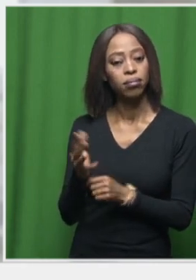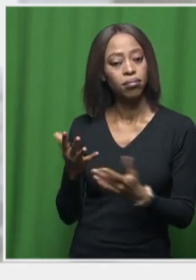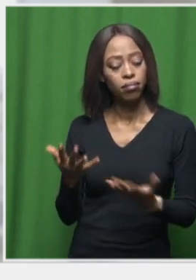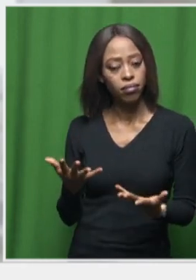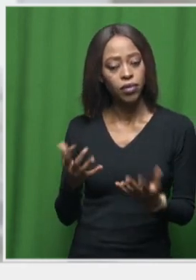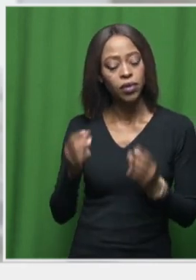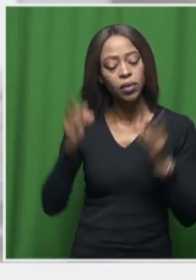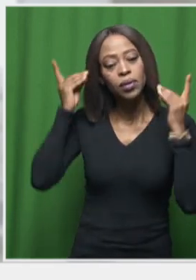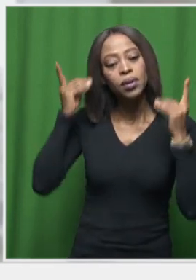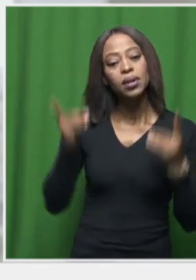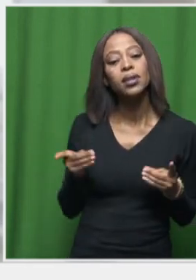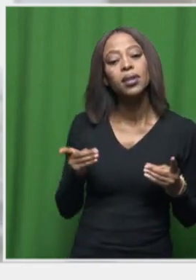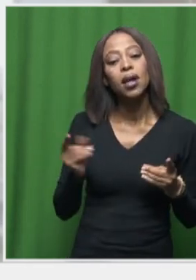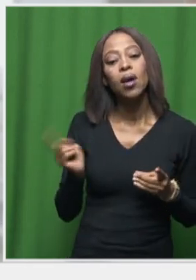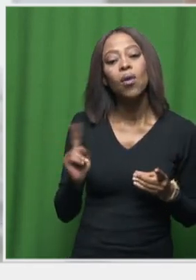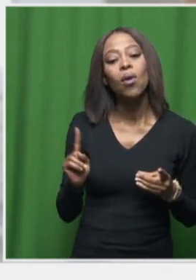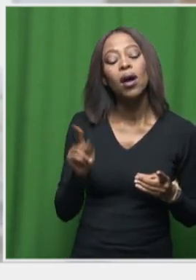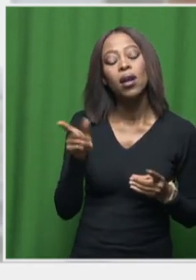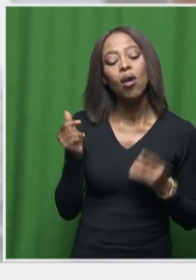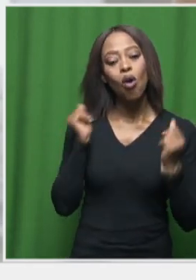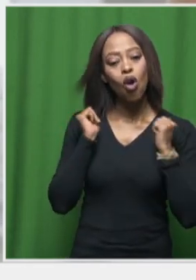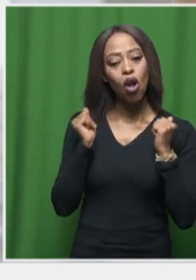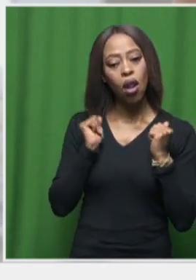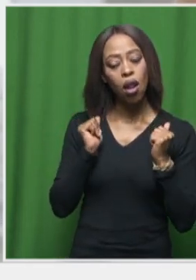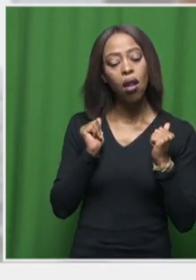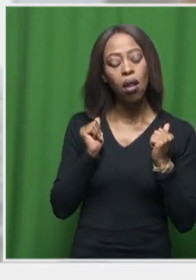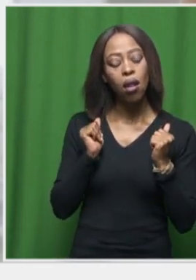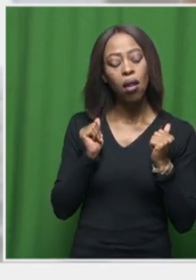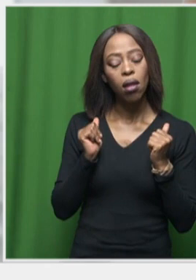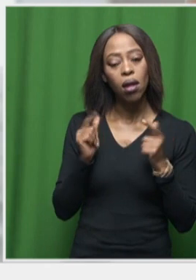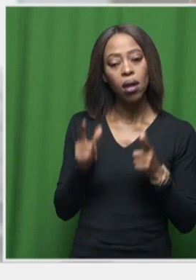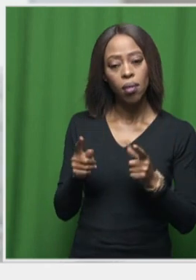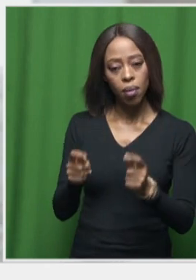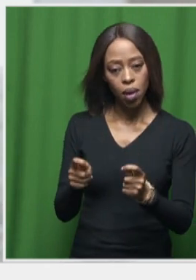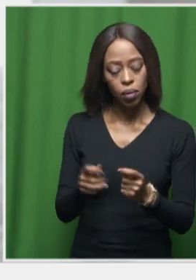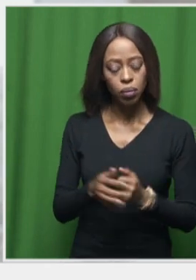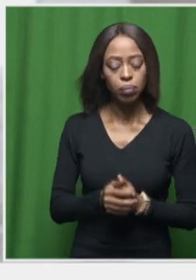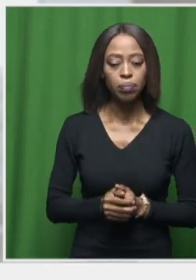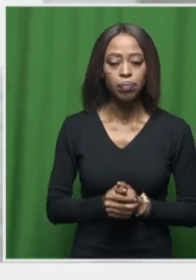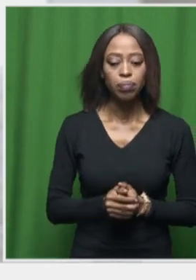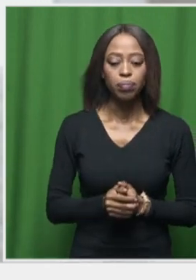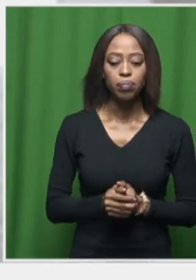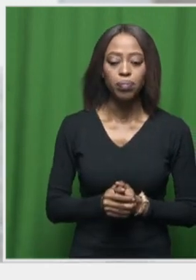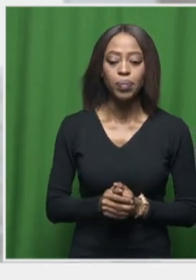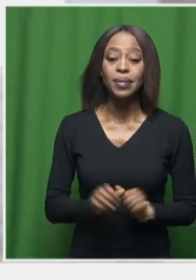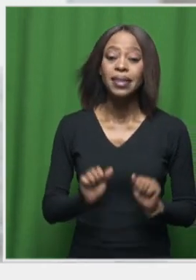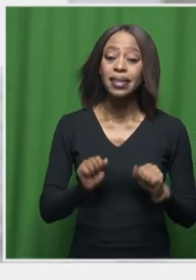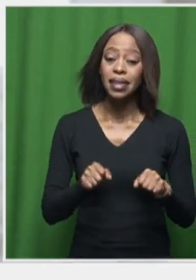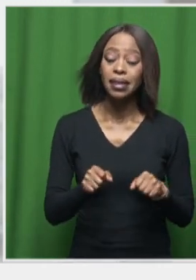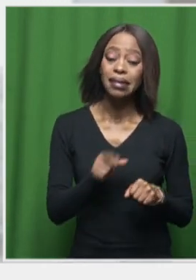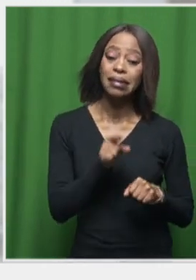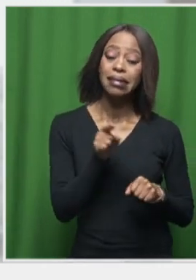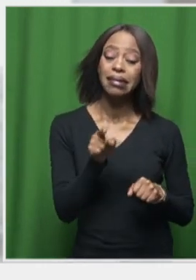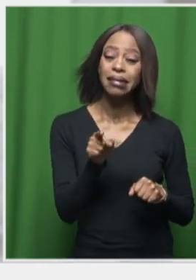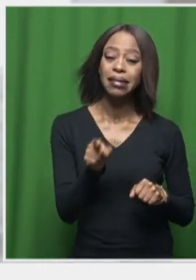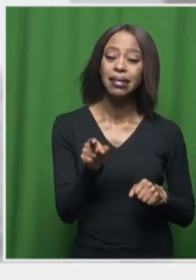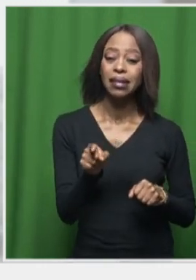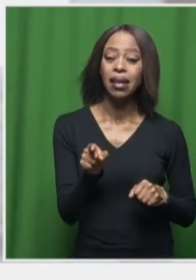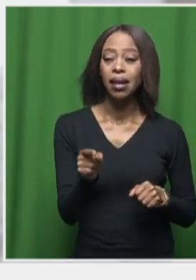then we settled on the City Hall, City of Cape Town, and of course that had to be